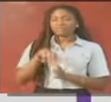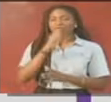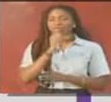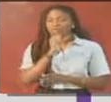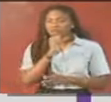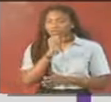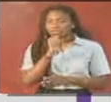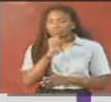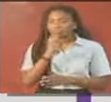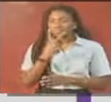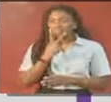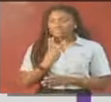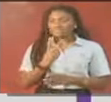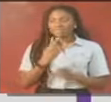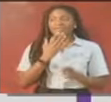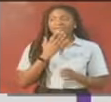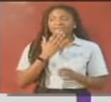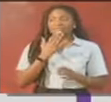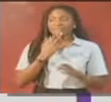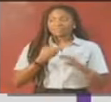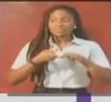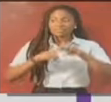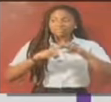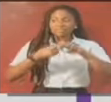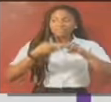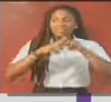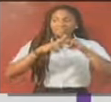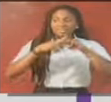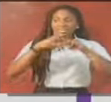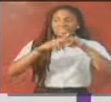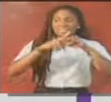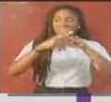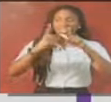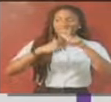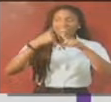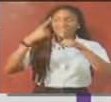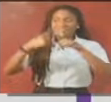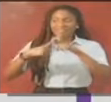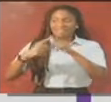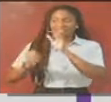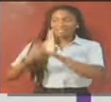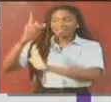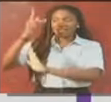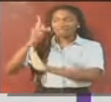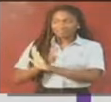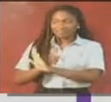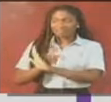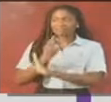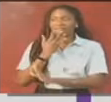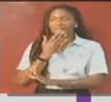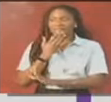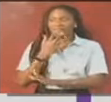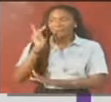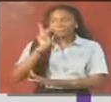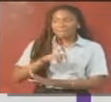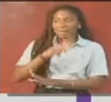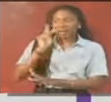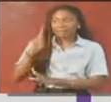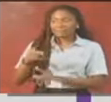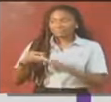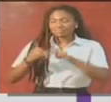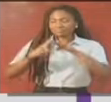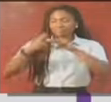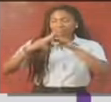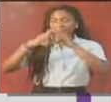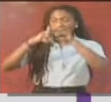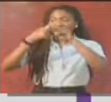increase in the heights of the orange bars. Weekly cases accumulate, And we see that we have one short